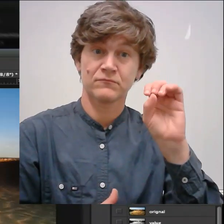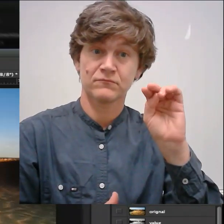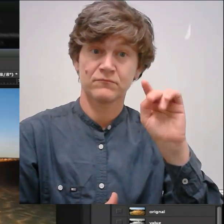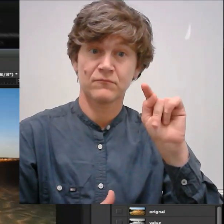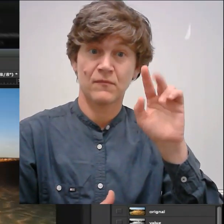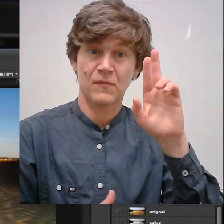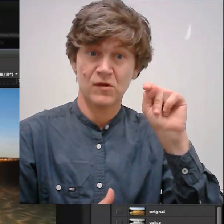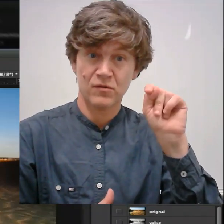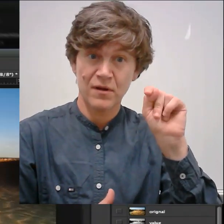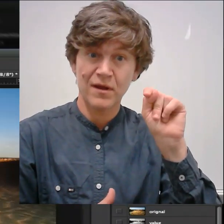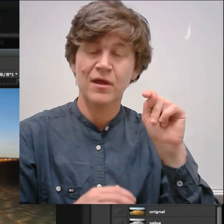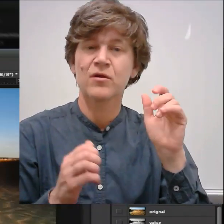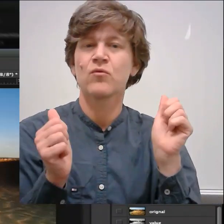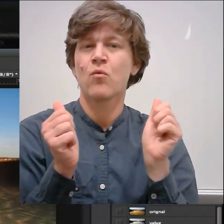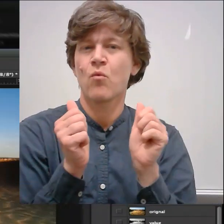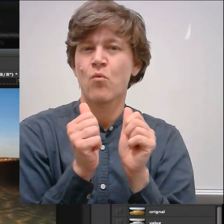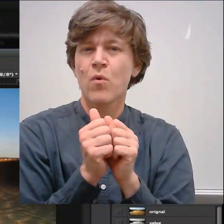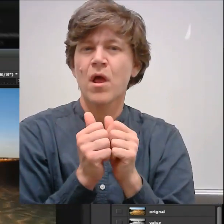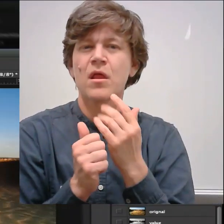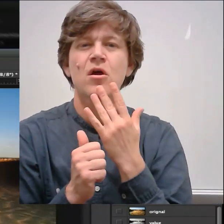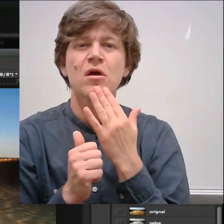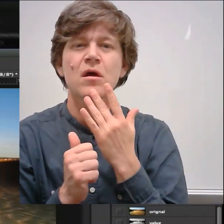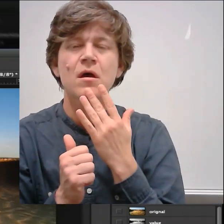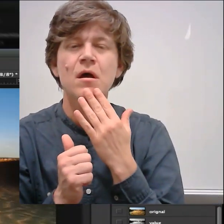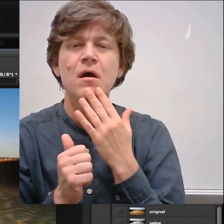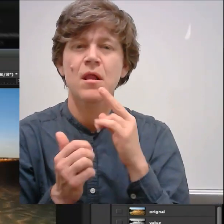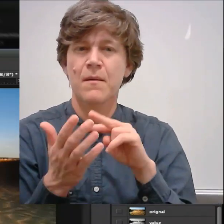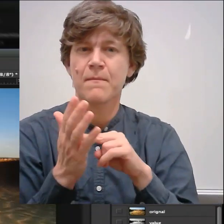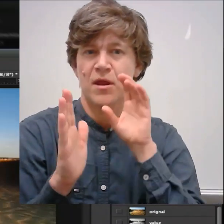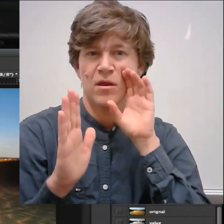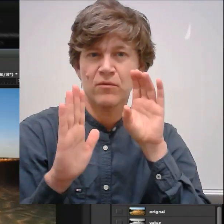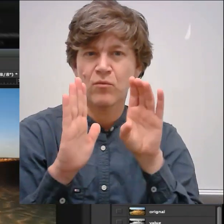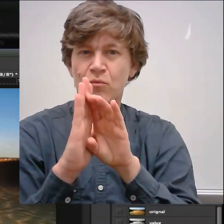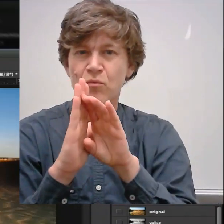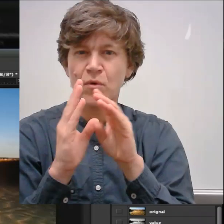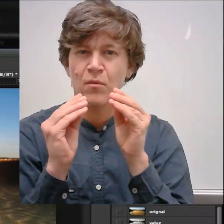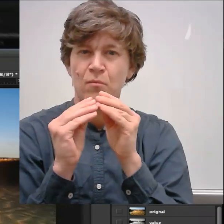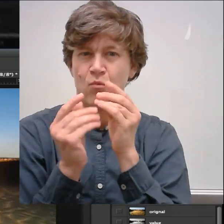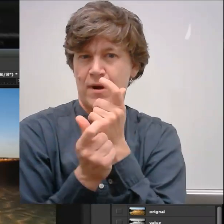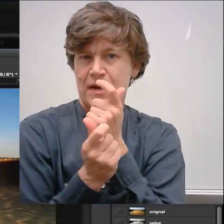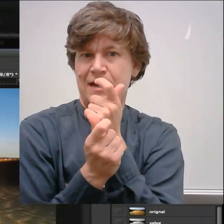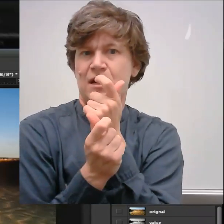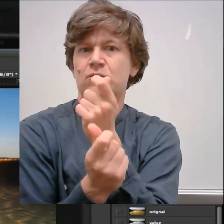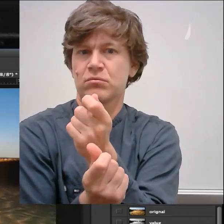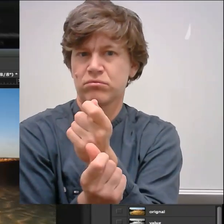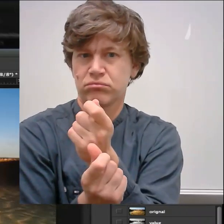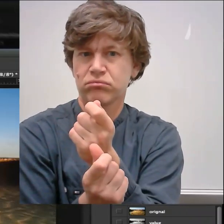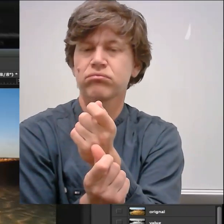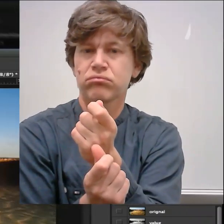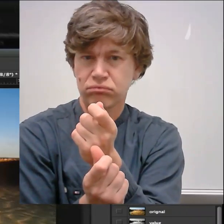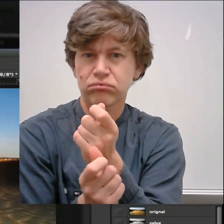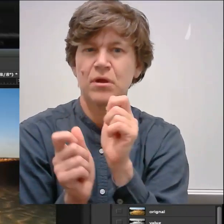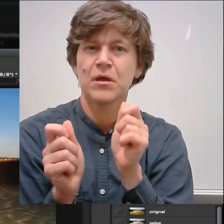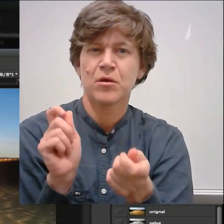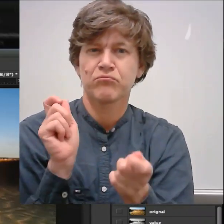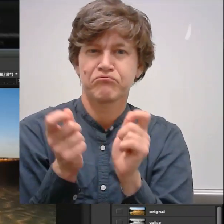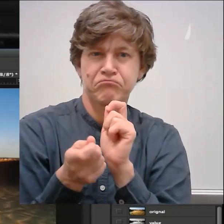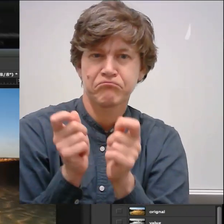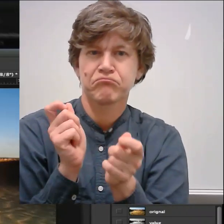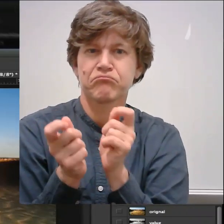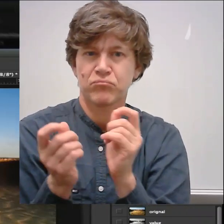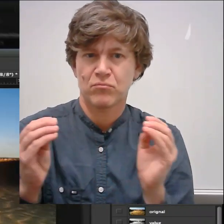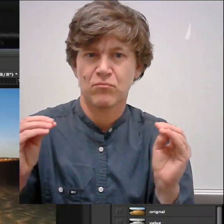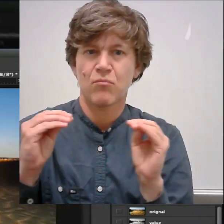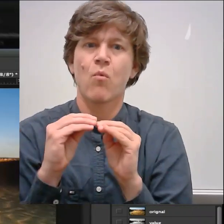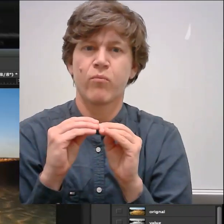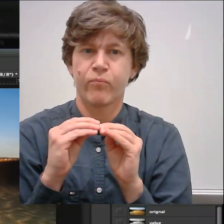saturation, makes an image vastly more interesting and gives you, the creator of the image, so much more to work with. Let's see what happens